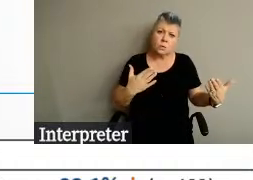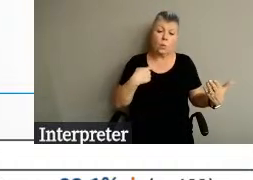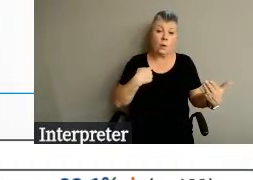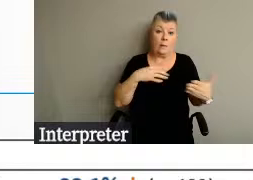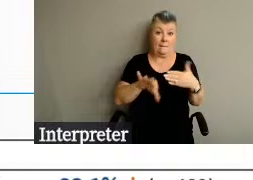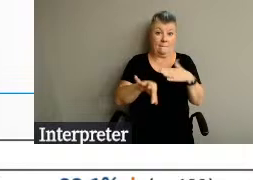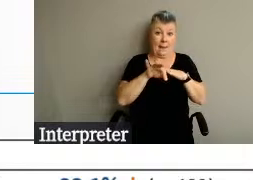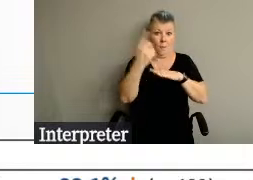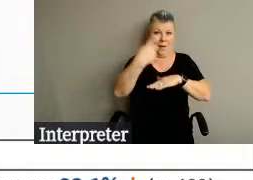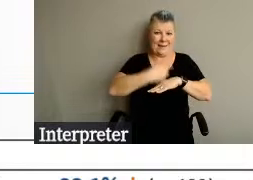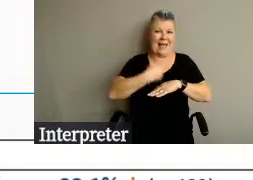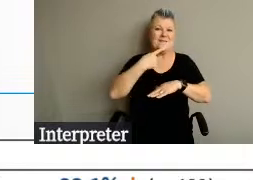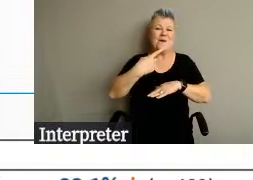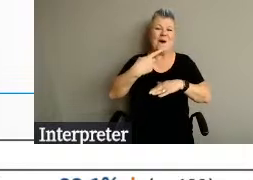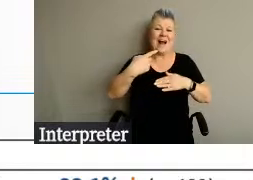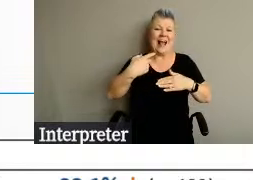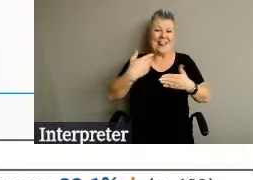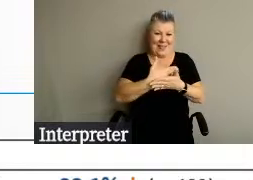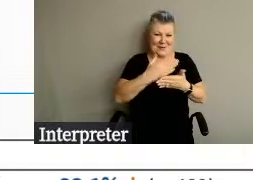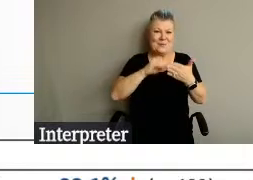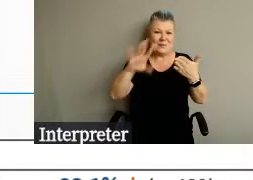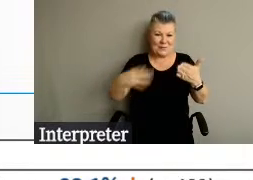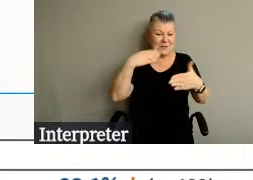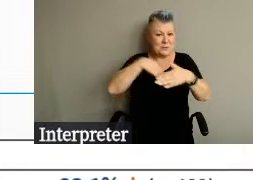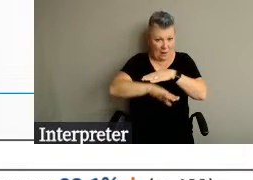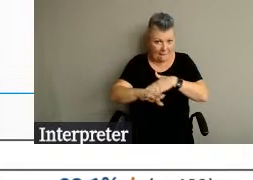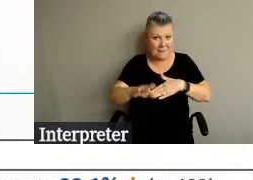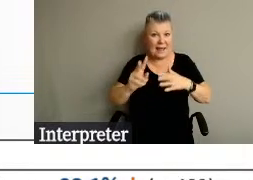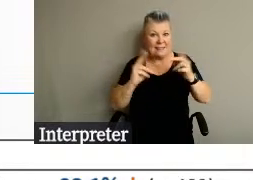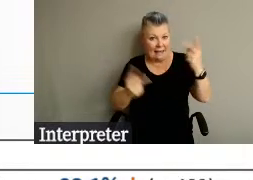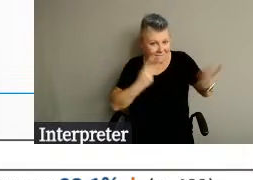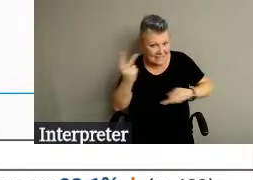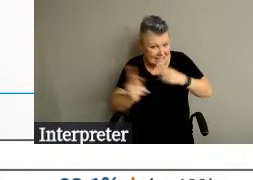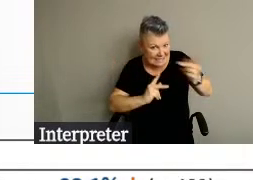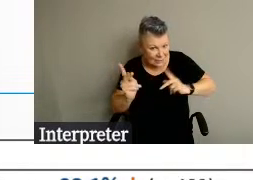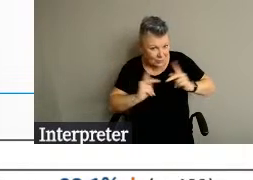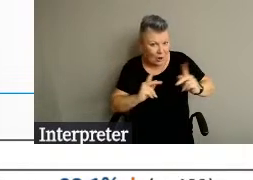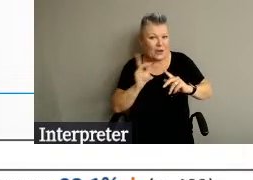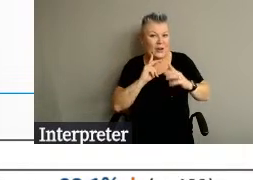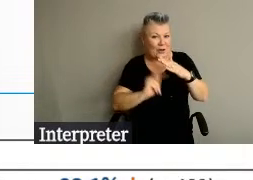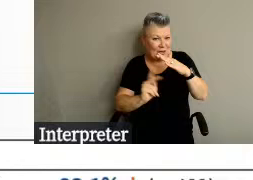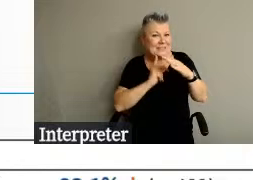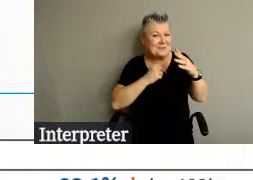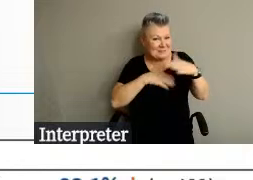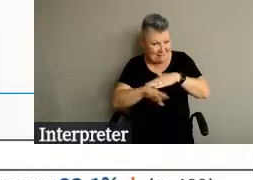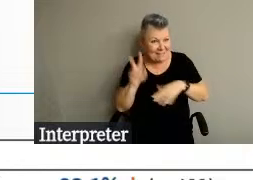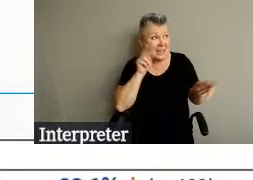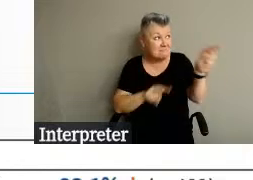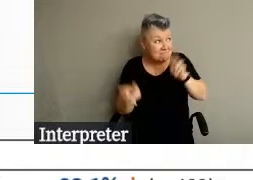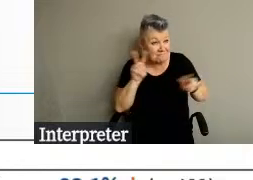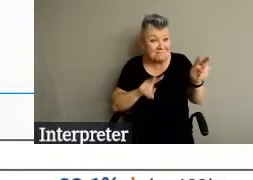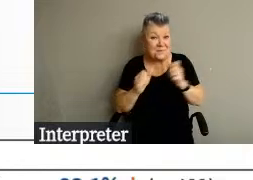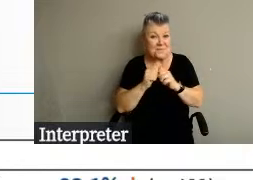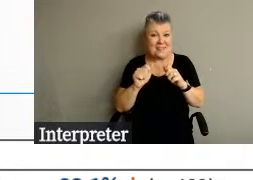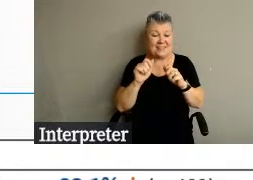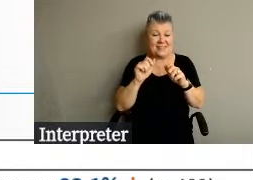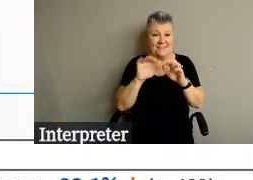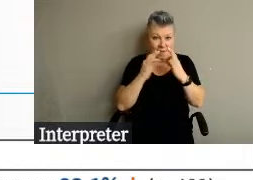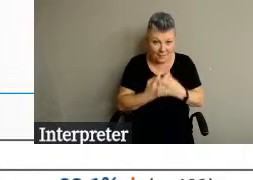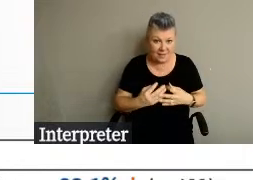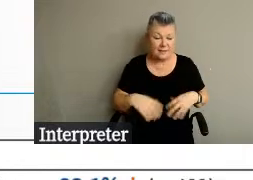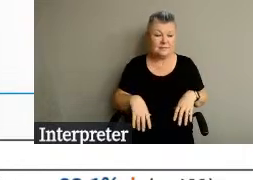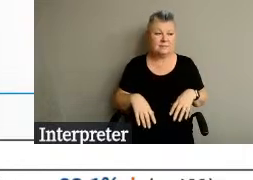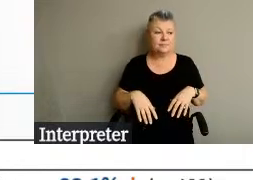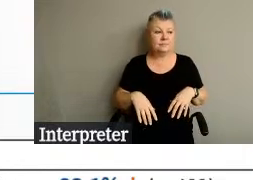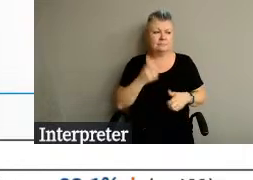come in, we would have, visiting kindergarten day, encourage the parents and staff to come in with every child, and then if one child is special